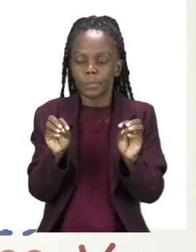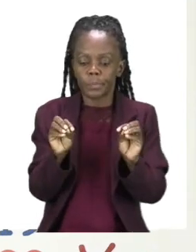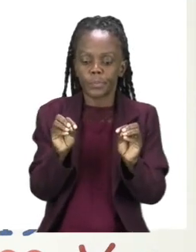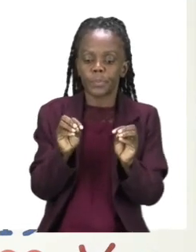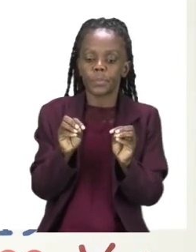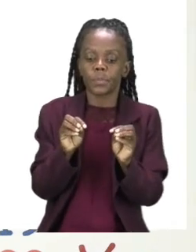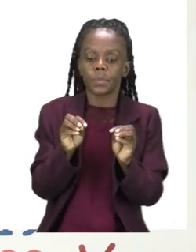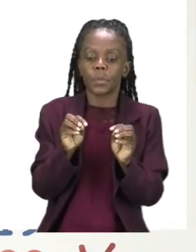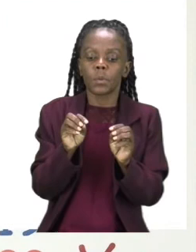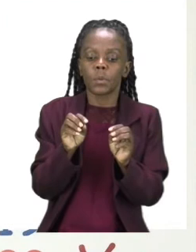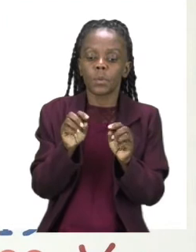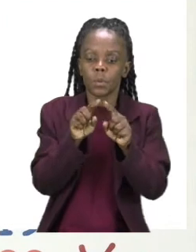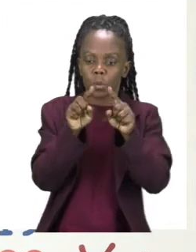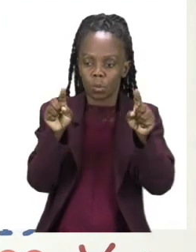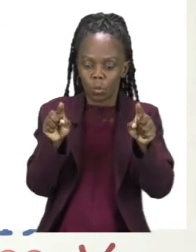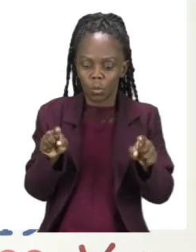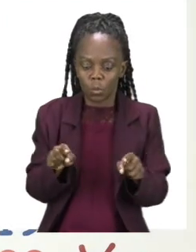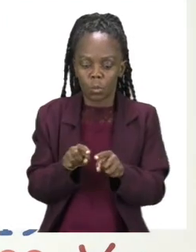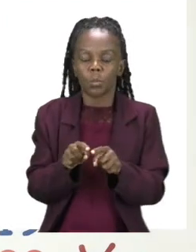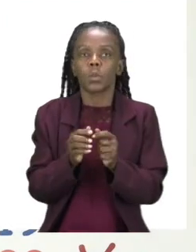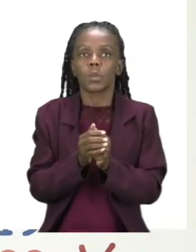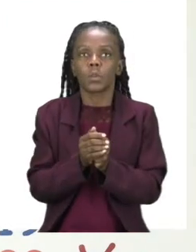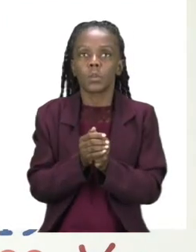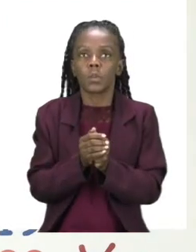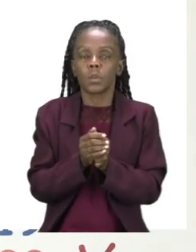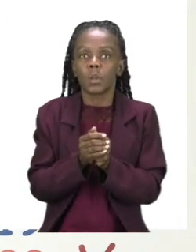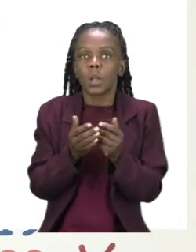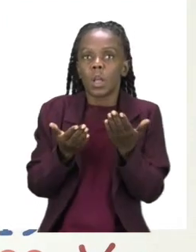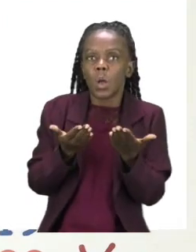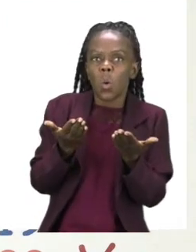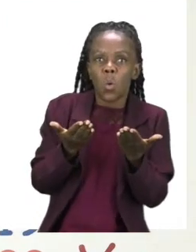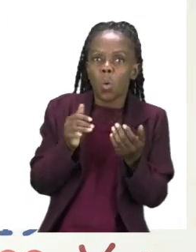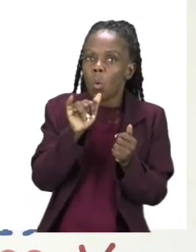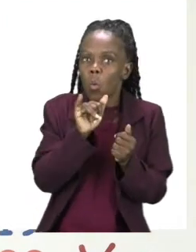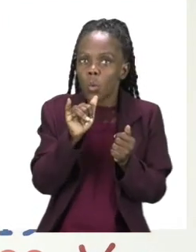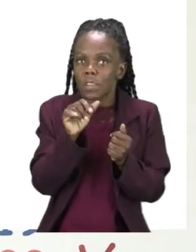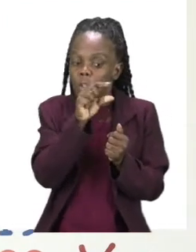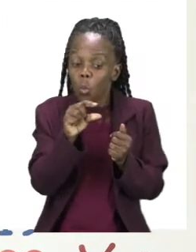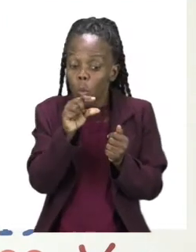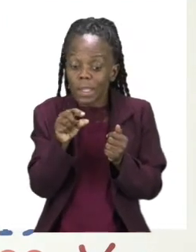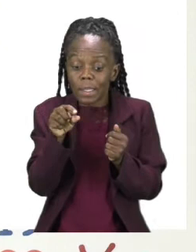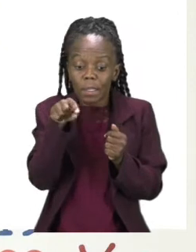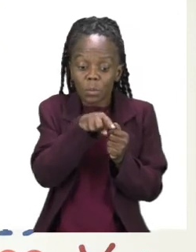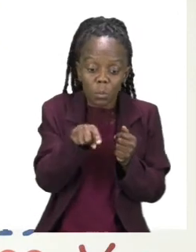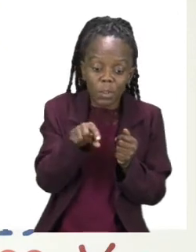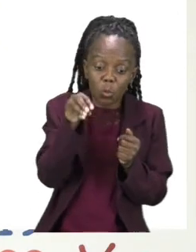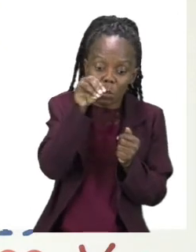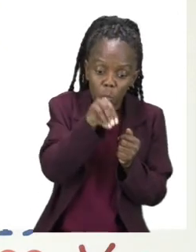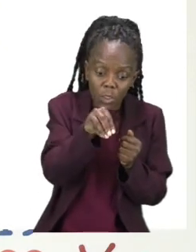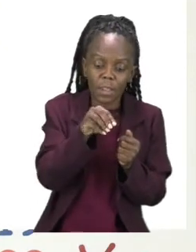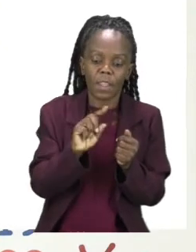to find out if we're using the word in or it. Now I have